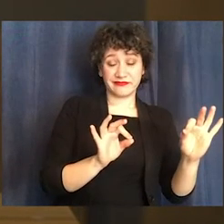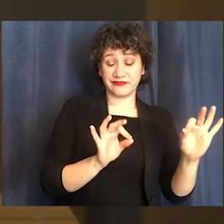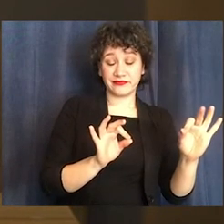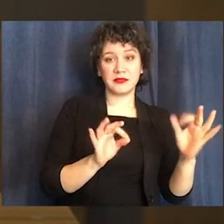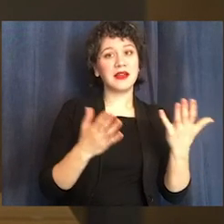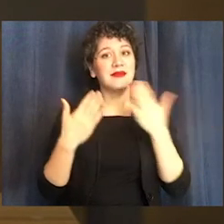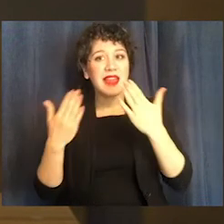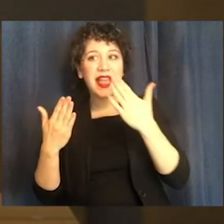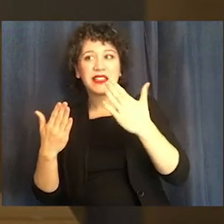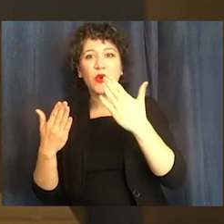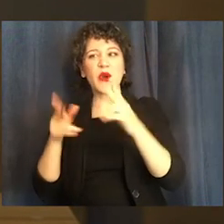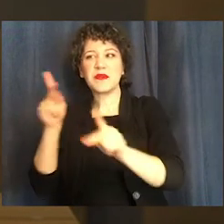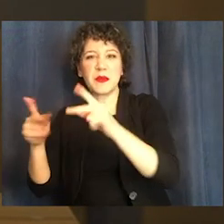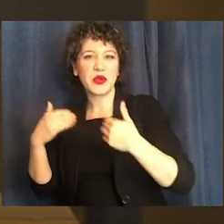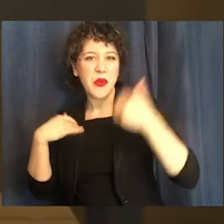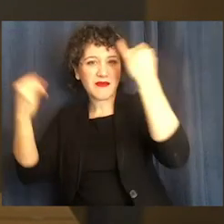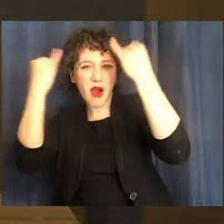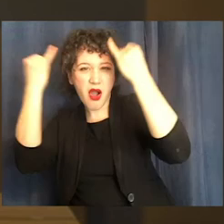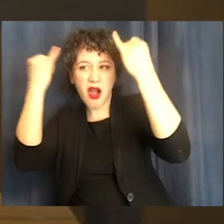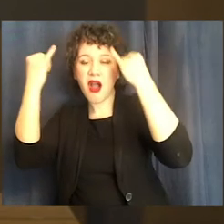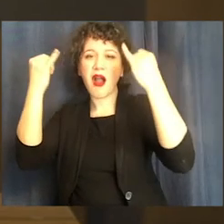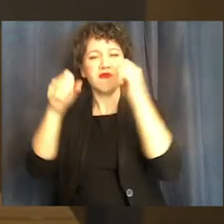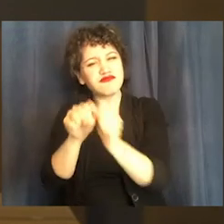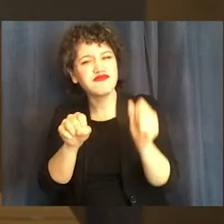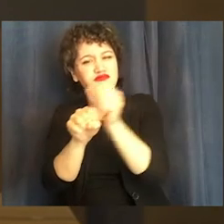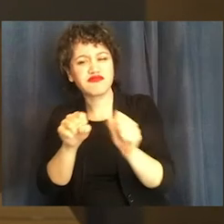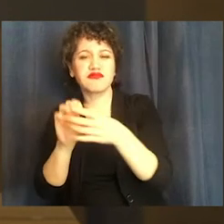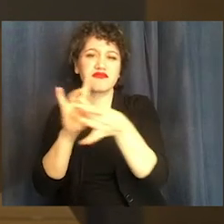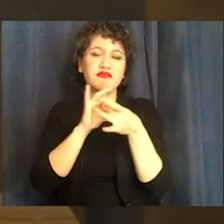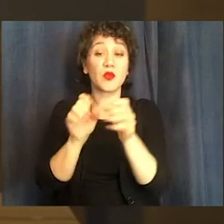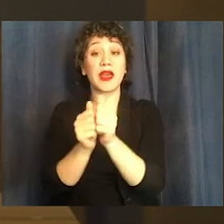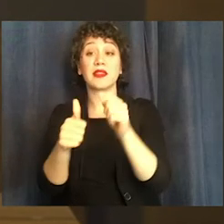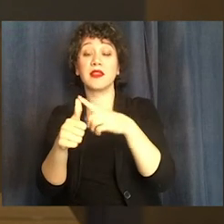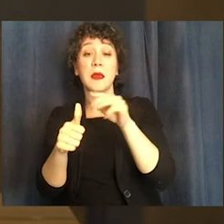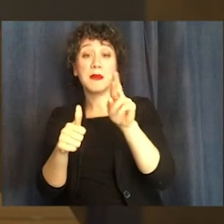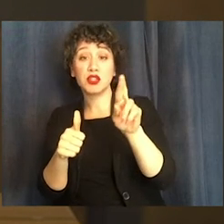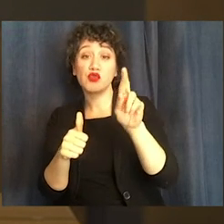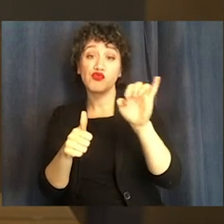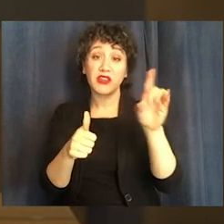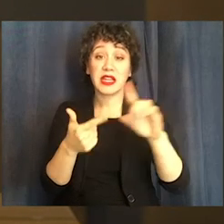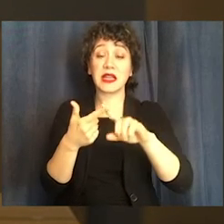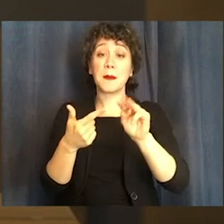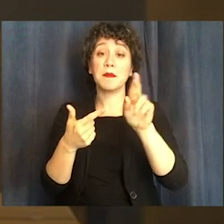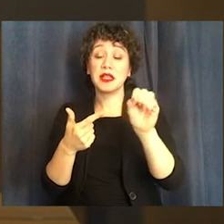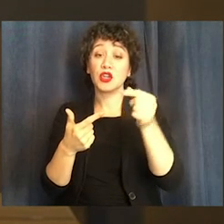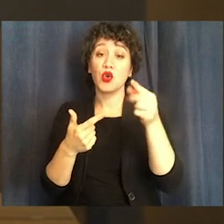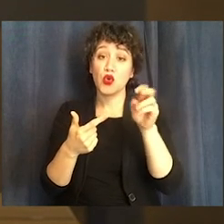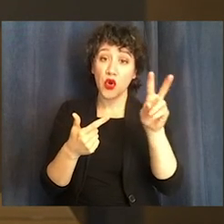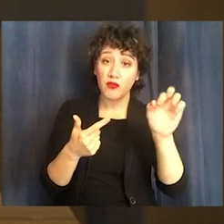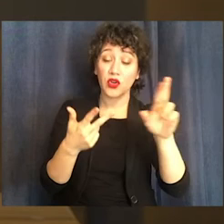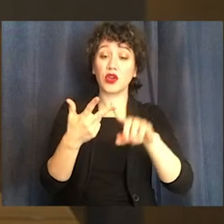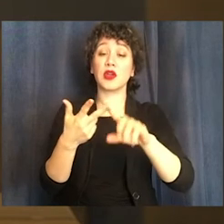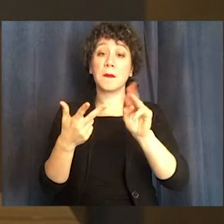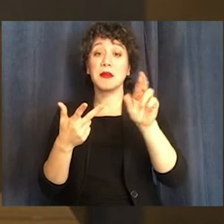creative ideas, hard work, and collaboration of Mr. Reed, Mrs. Grover, Mrs. Smith, Mrs.